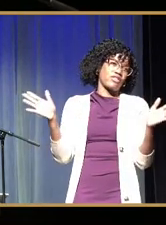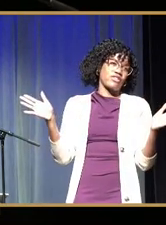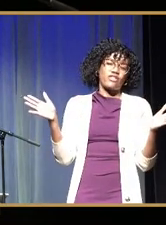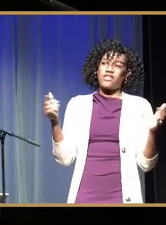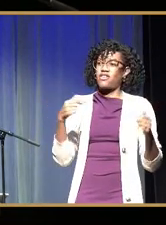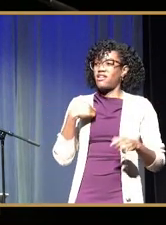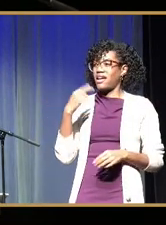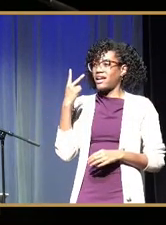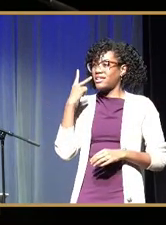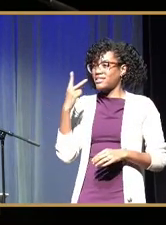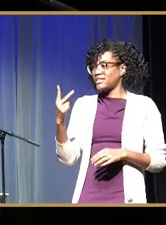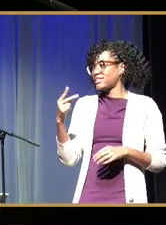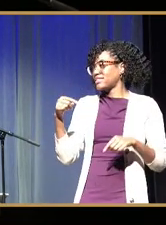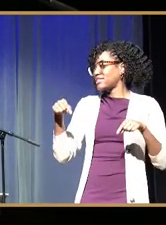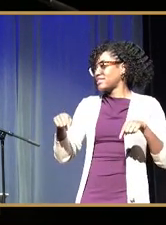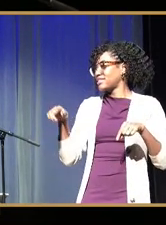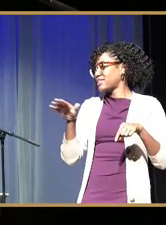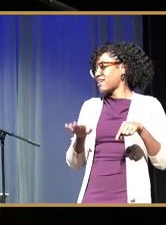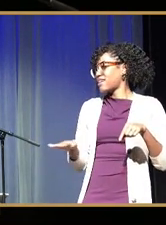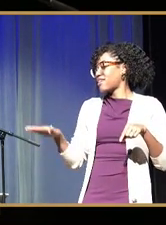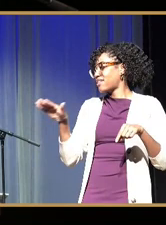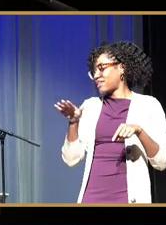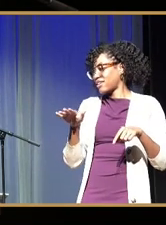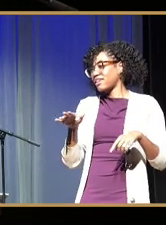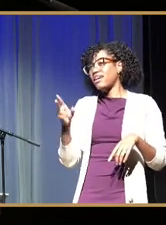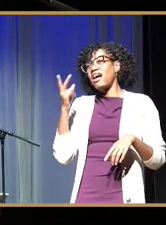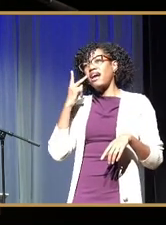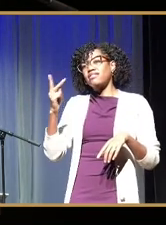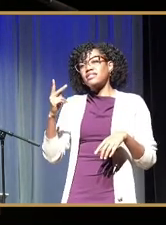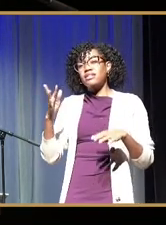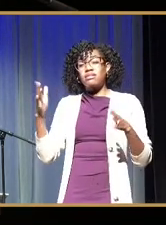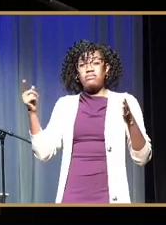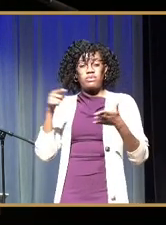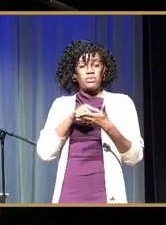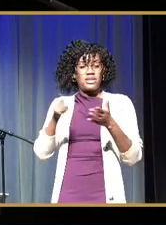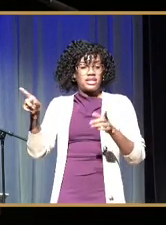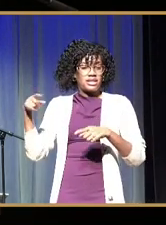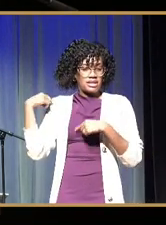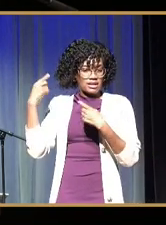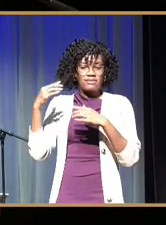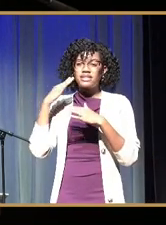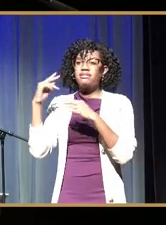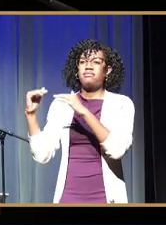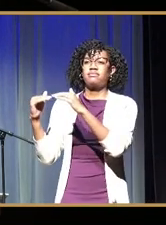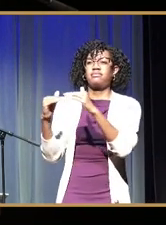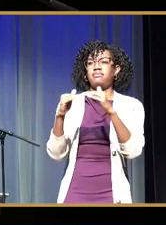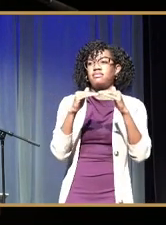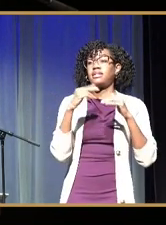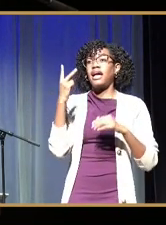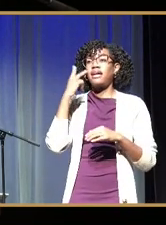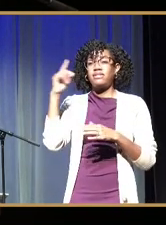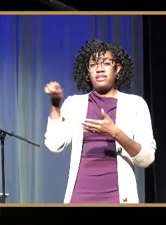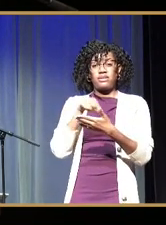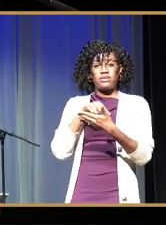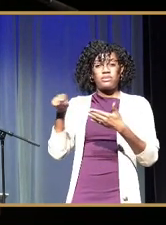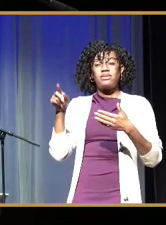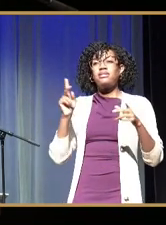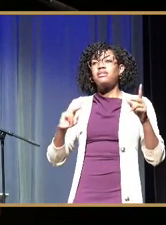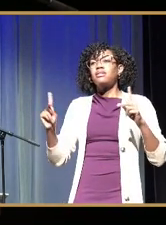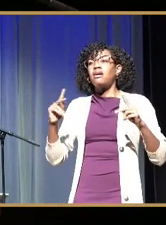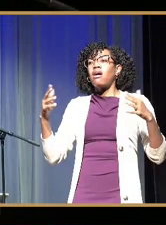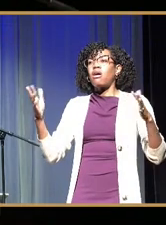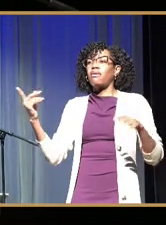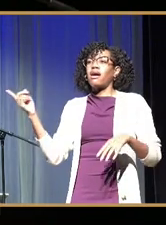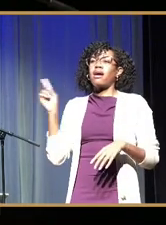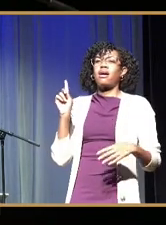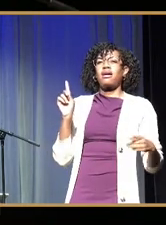that in my colleagues. I have seen it all week in the people who have graced our festival stages and in the